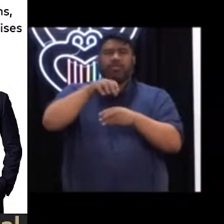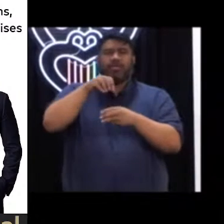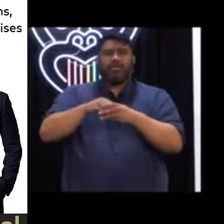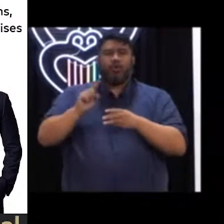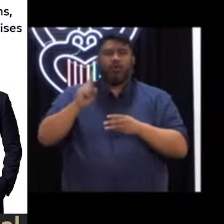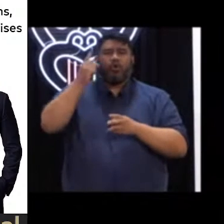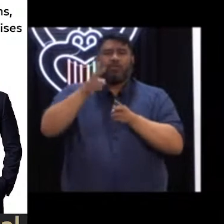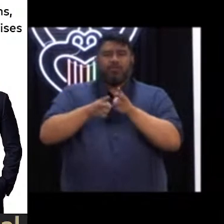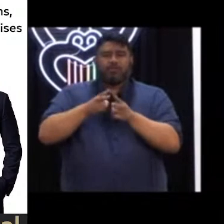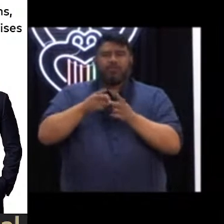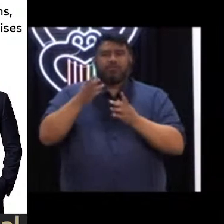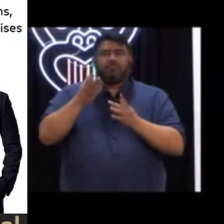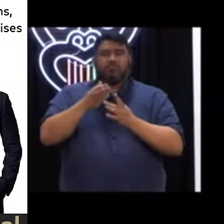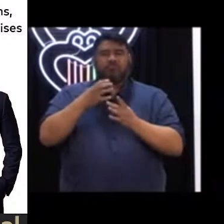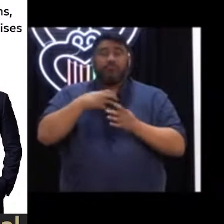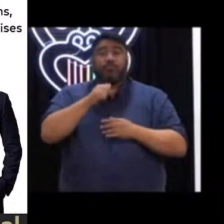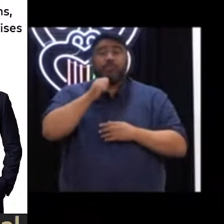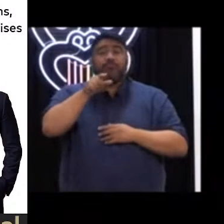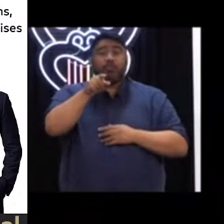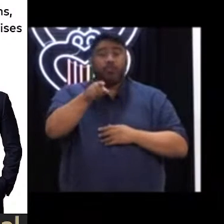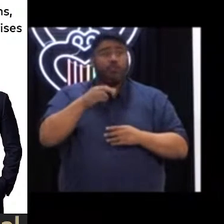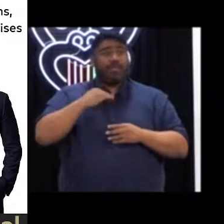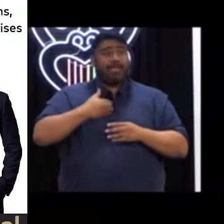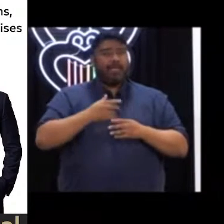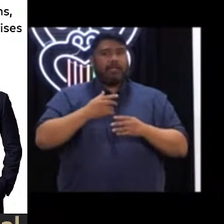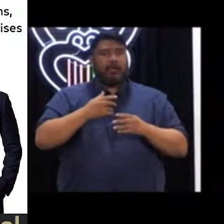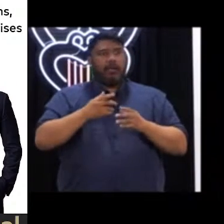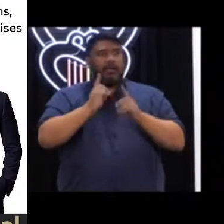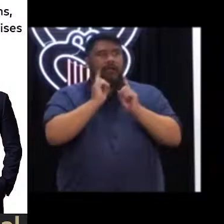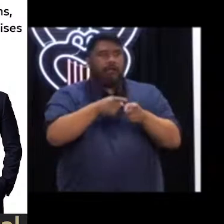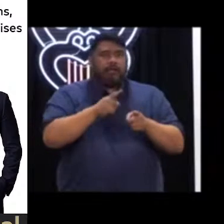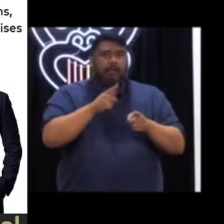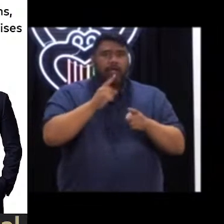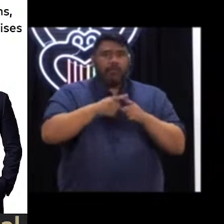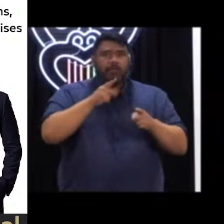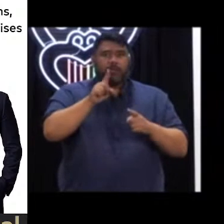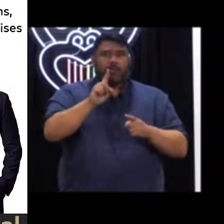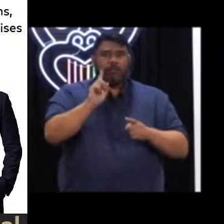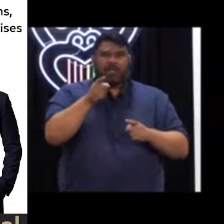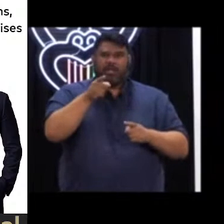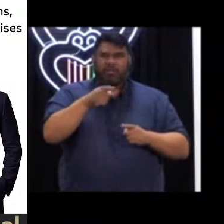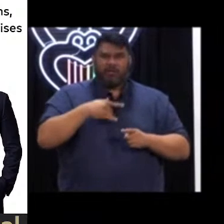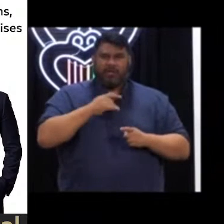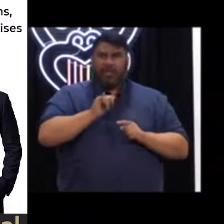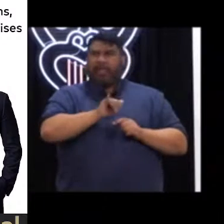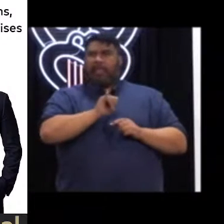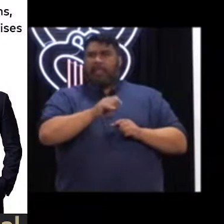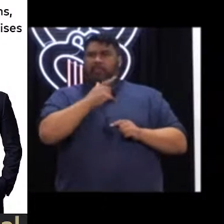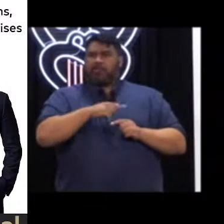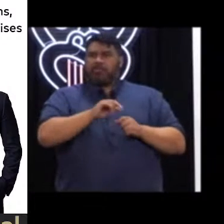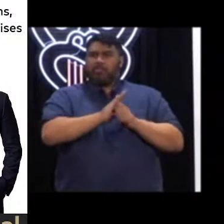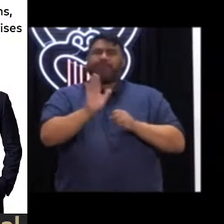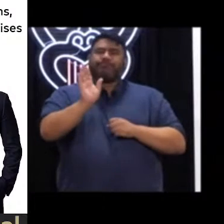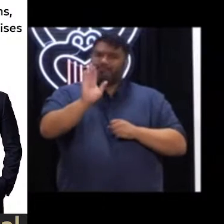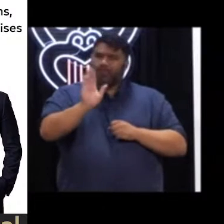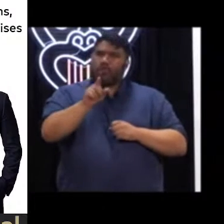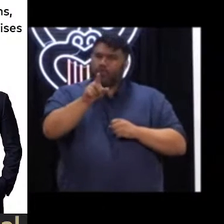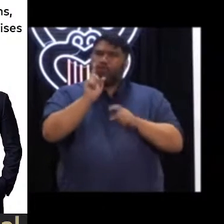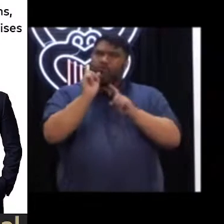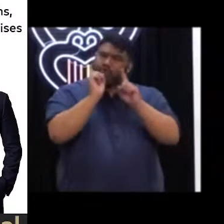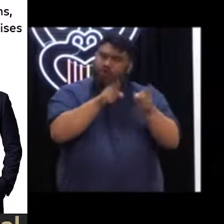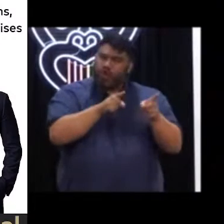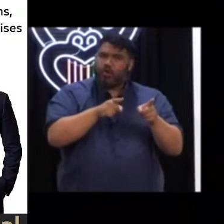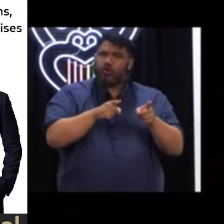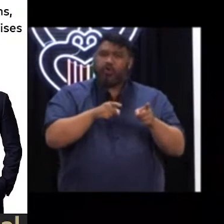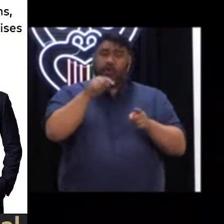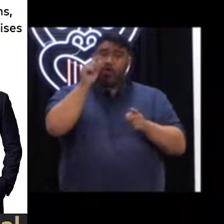you need emergency care, do not hesitate to go to the emergency department. There are strict protocols in place to keep you safe and of course to